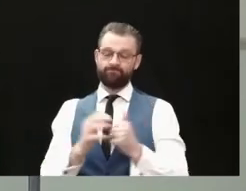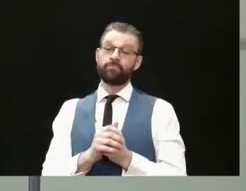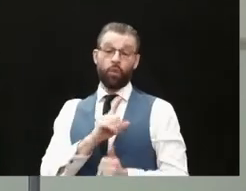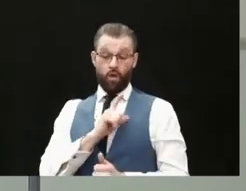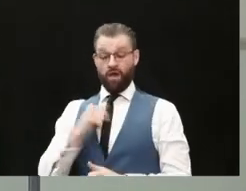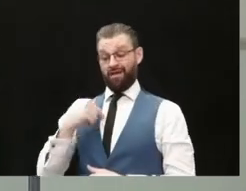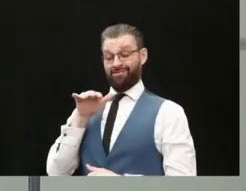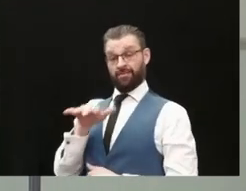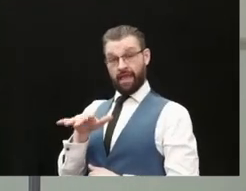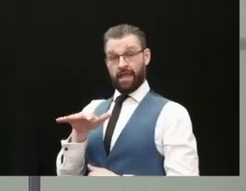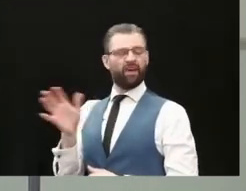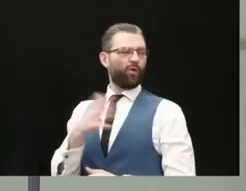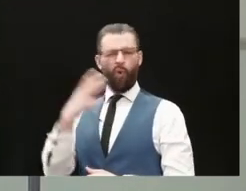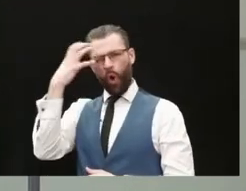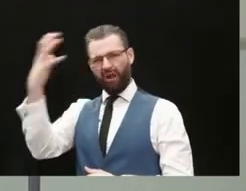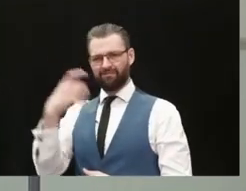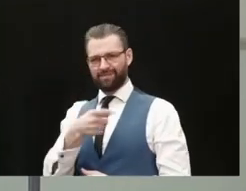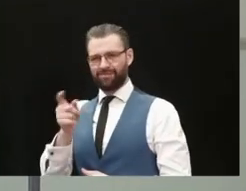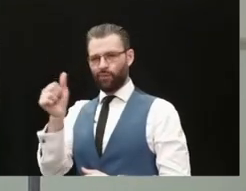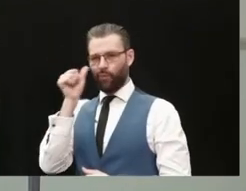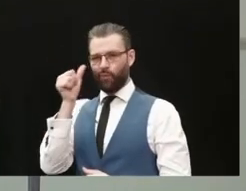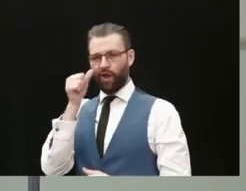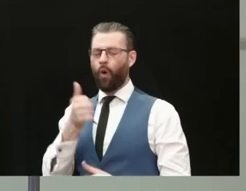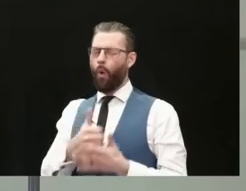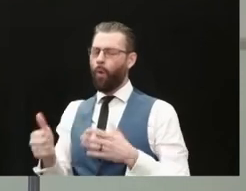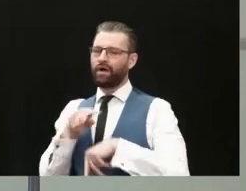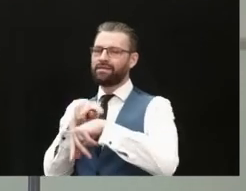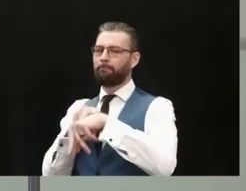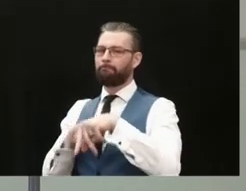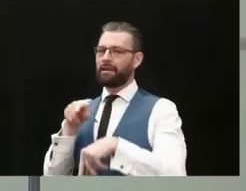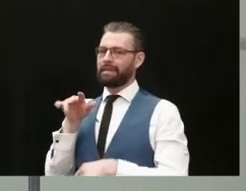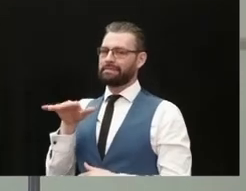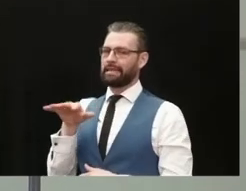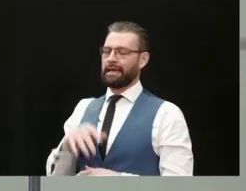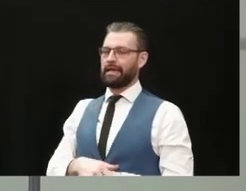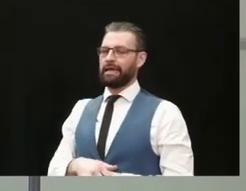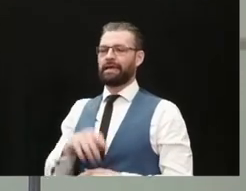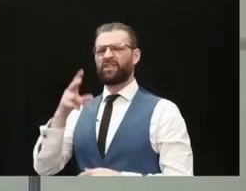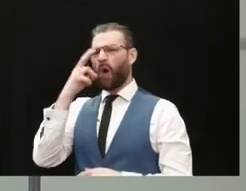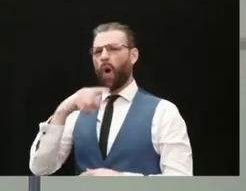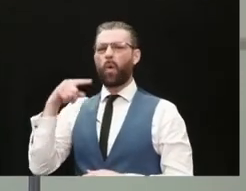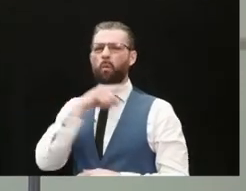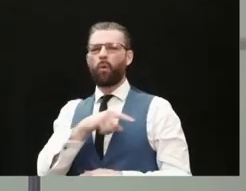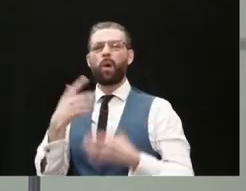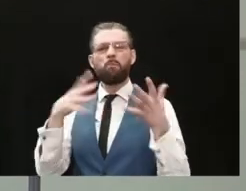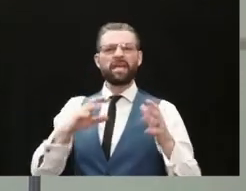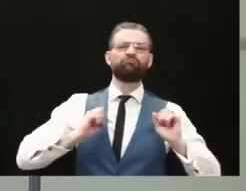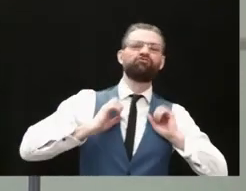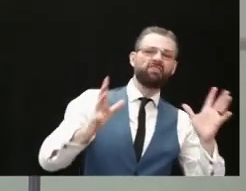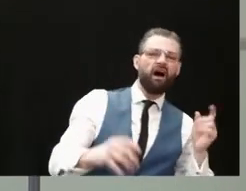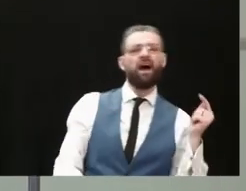we were there, like all government organizations, there's always a policeman there. This old boy had obviously been brought out of retirement to do his